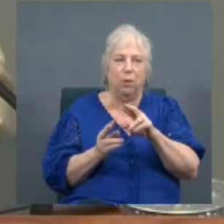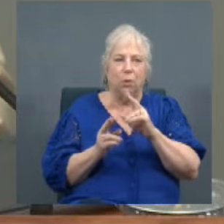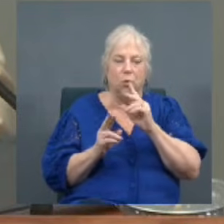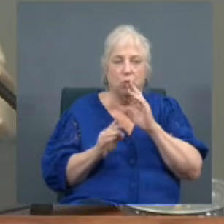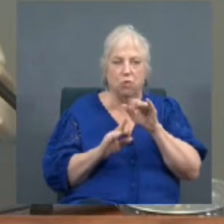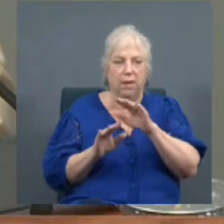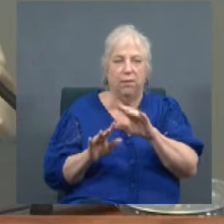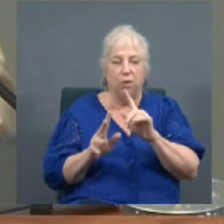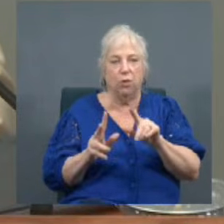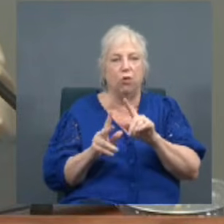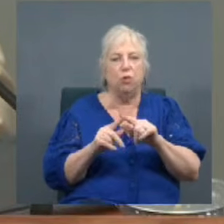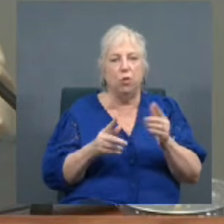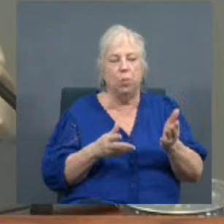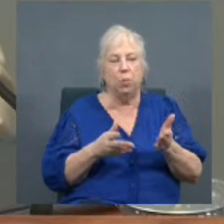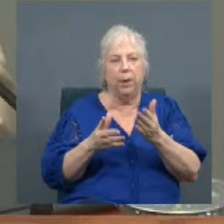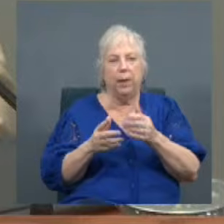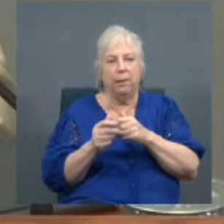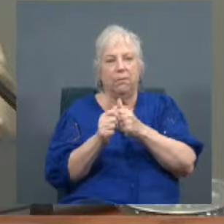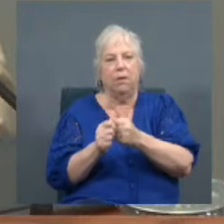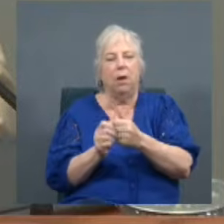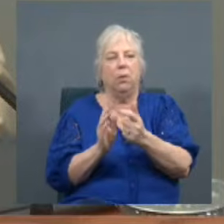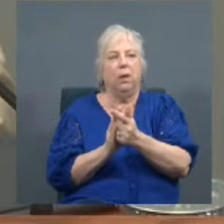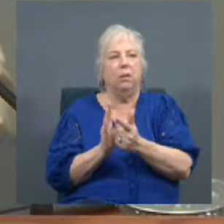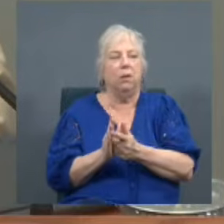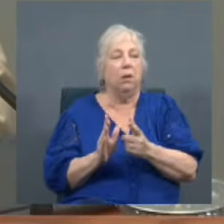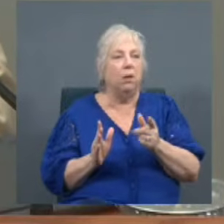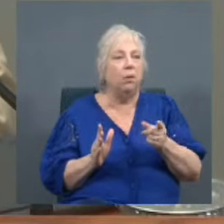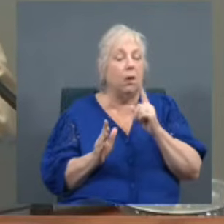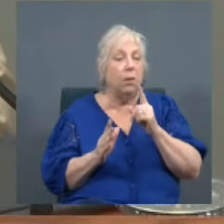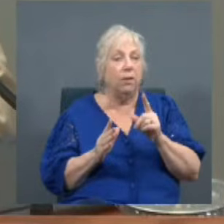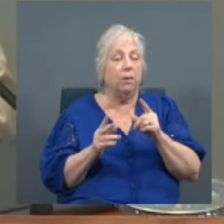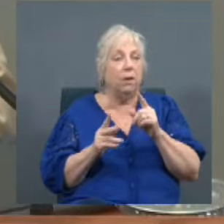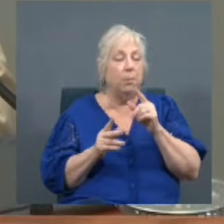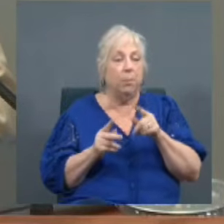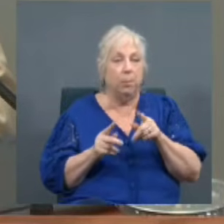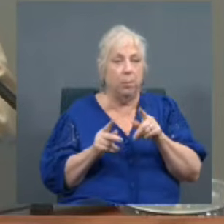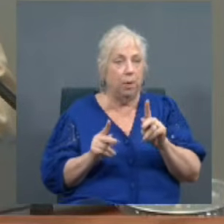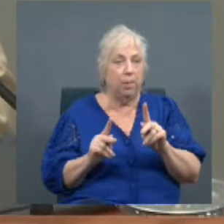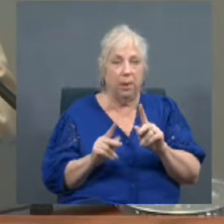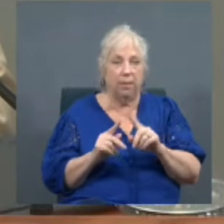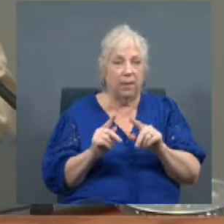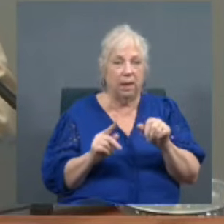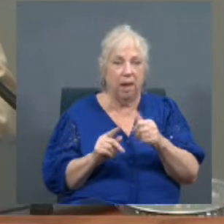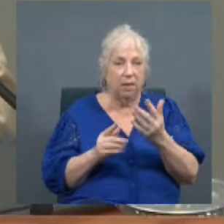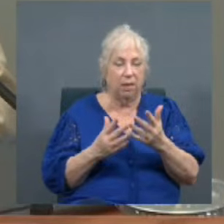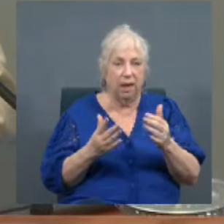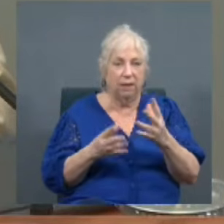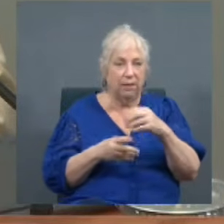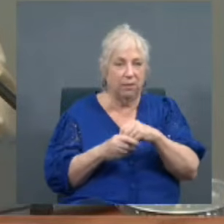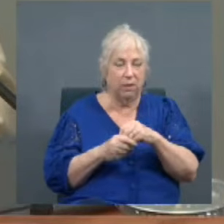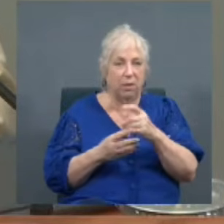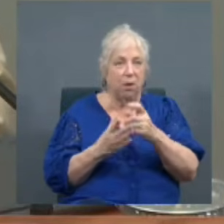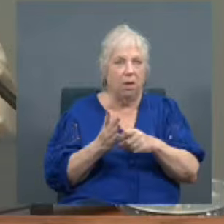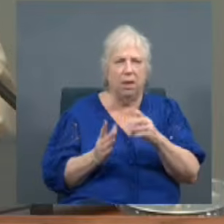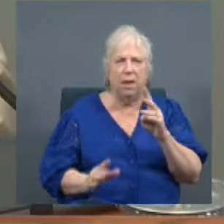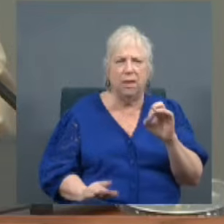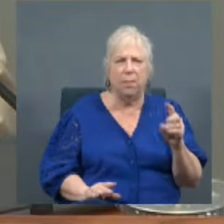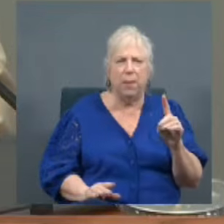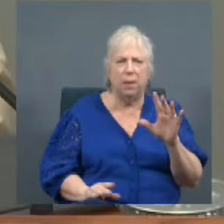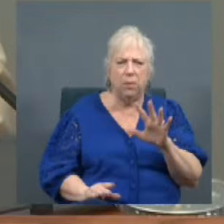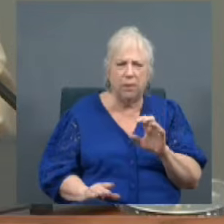is more than just the repair to the bridge. It's permits and other things? Because the bid